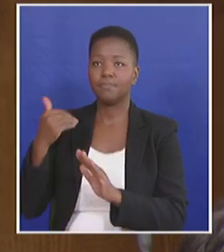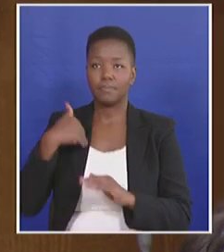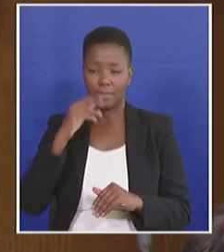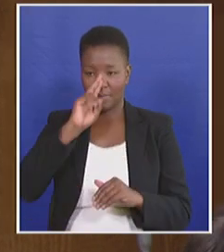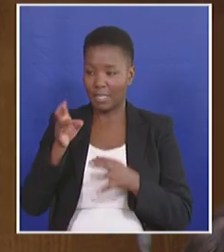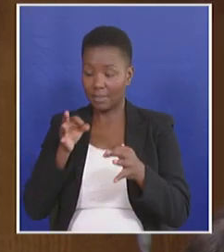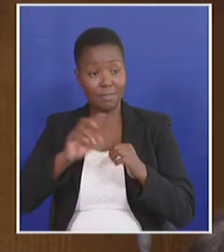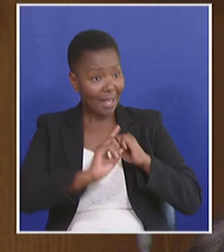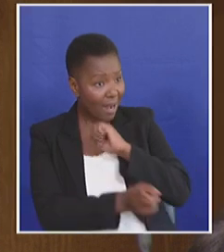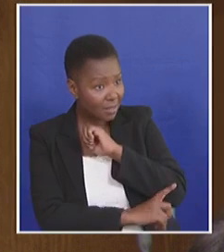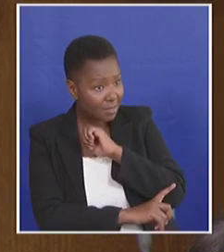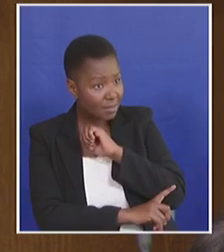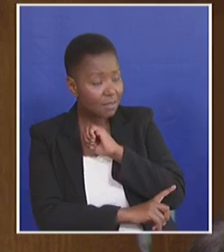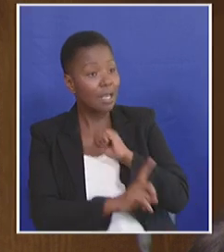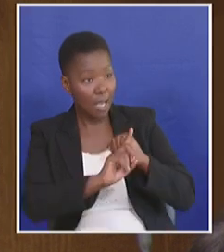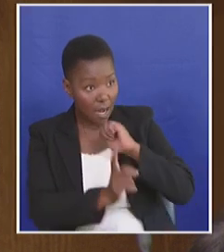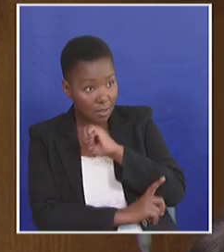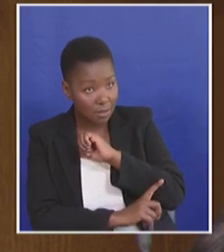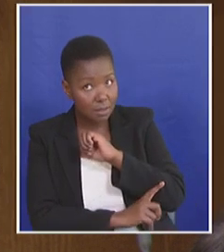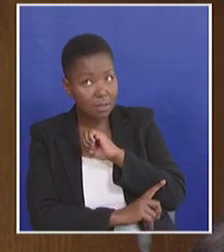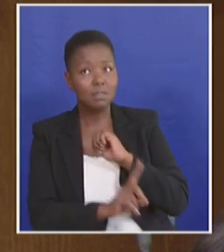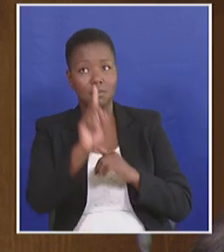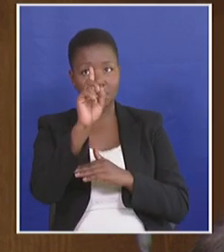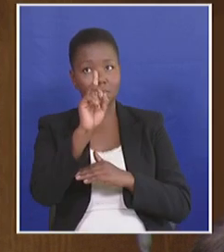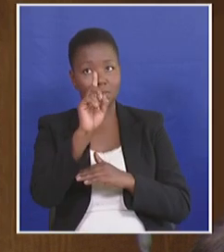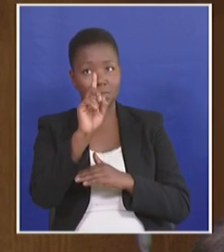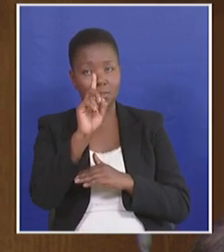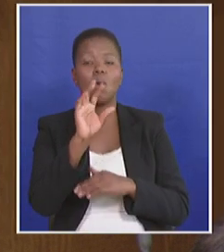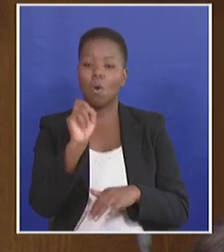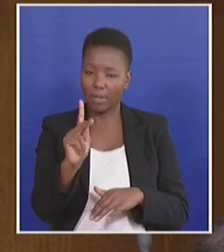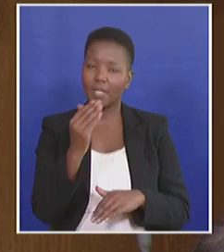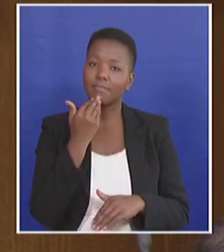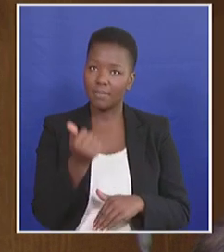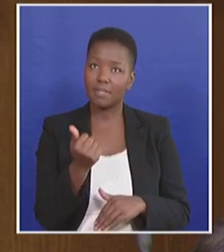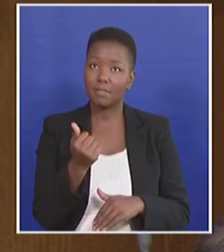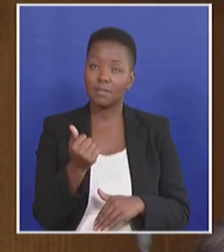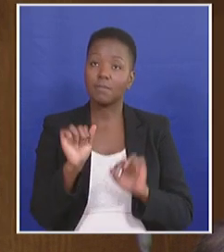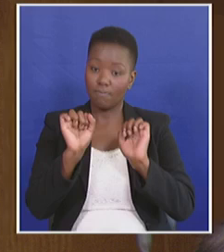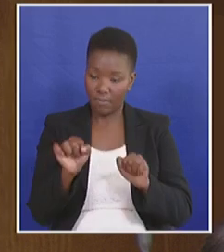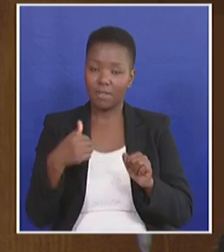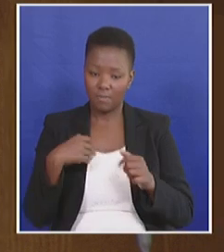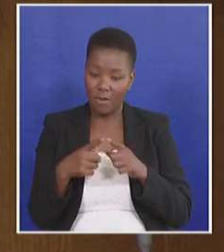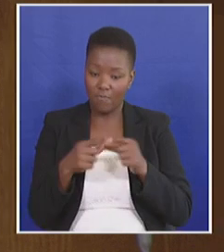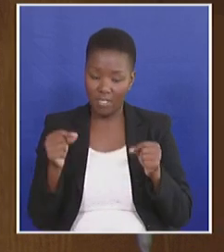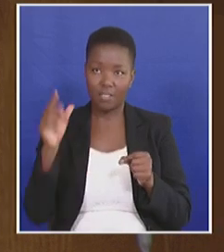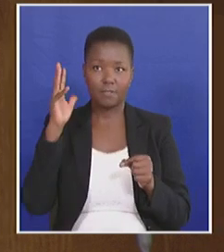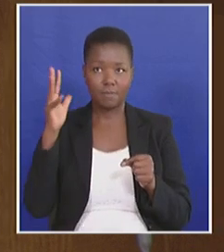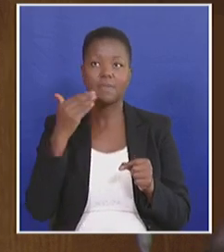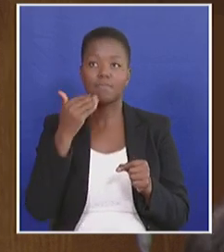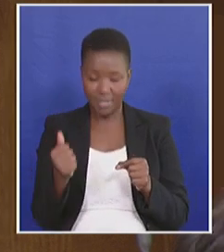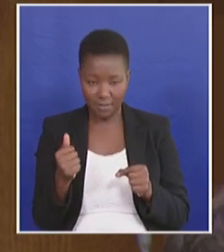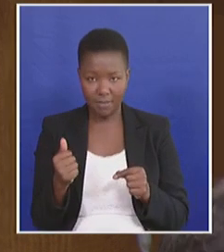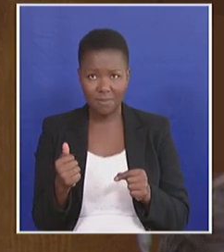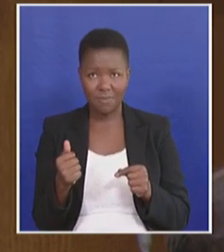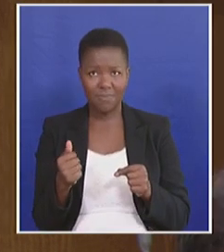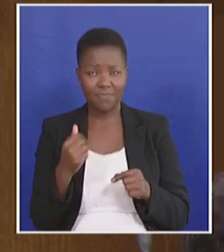point it of must order. be on a point of order. It's a point of order. Please. And can I be allowed, please, to finish my point of order? Here's,